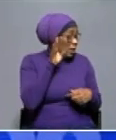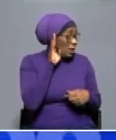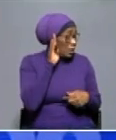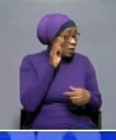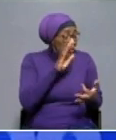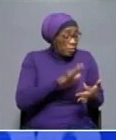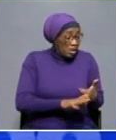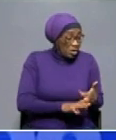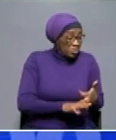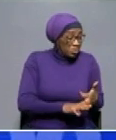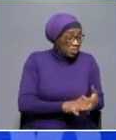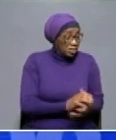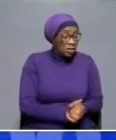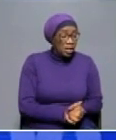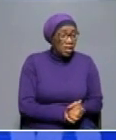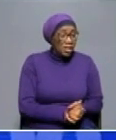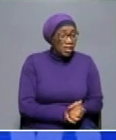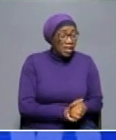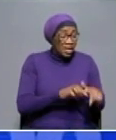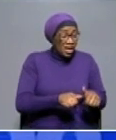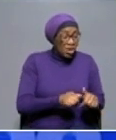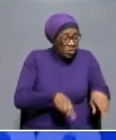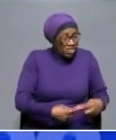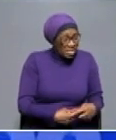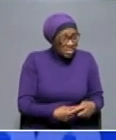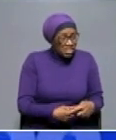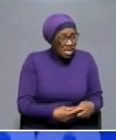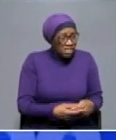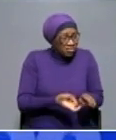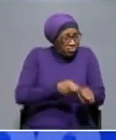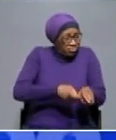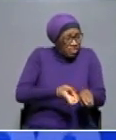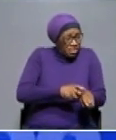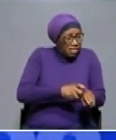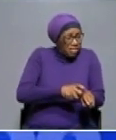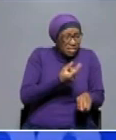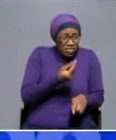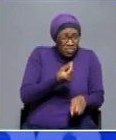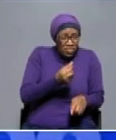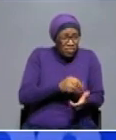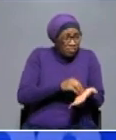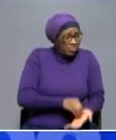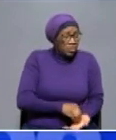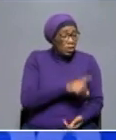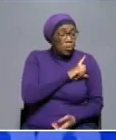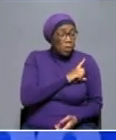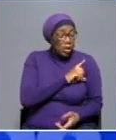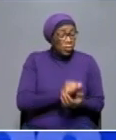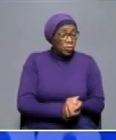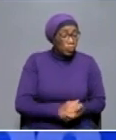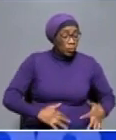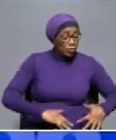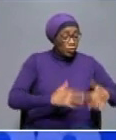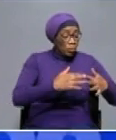cost as a result of Russia and Ukraine tension. So how do you think government can actually cushion these hardships even on the working population